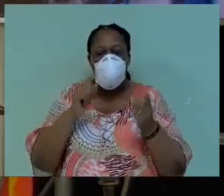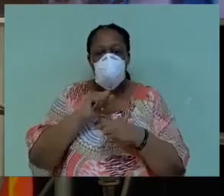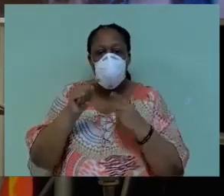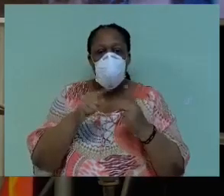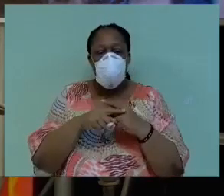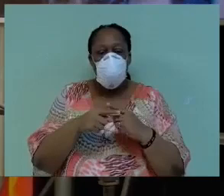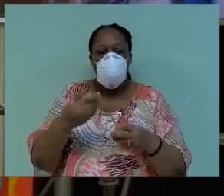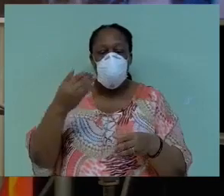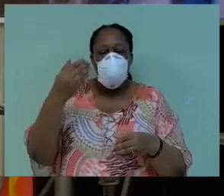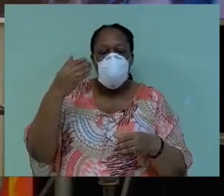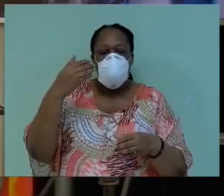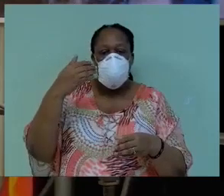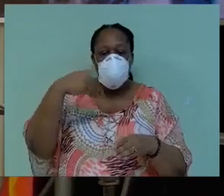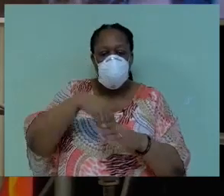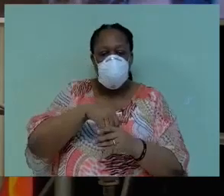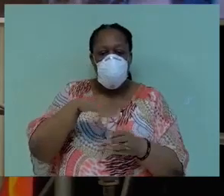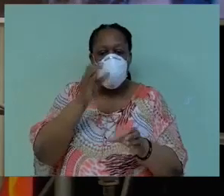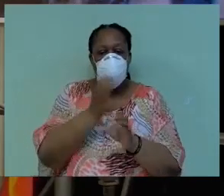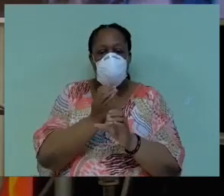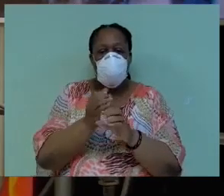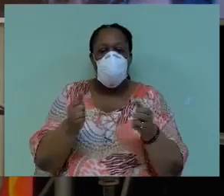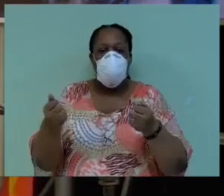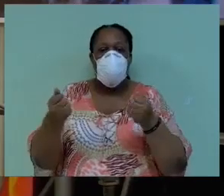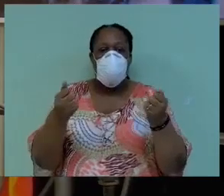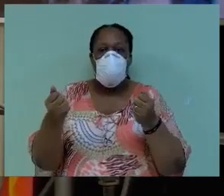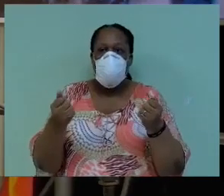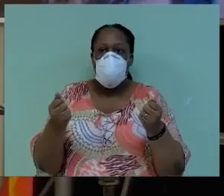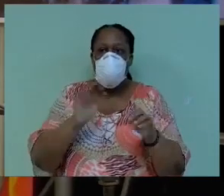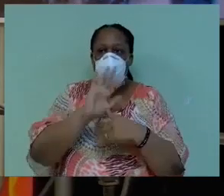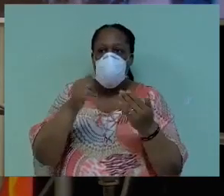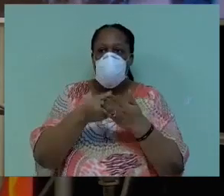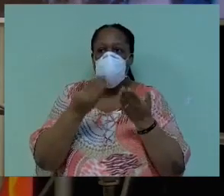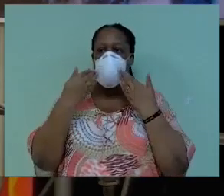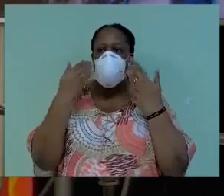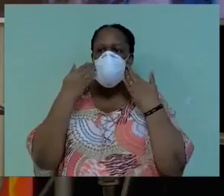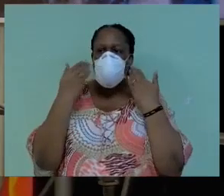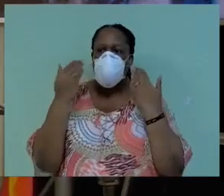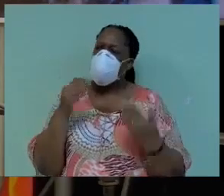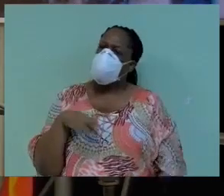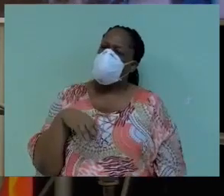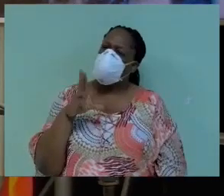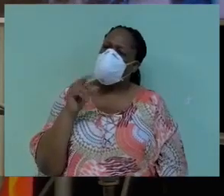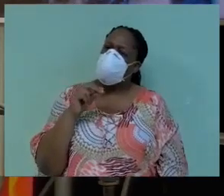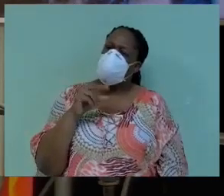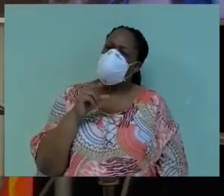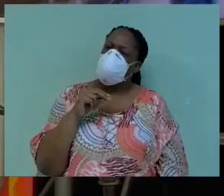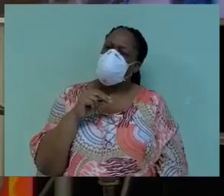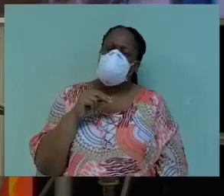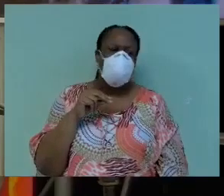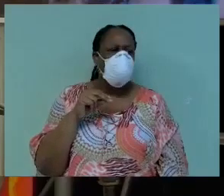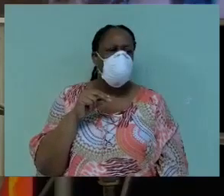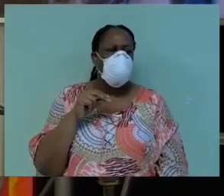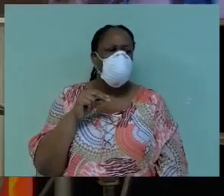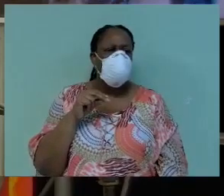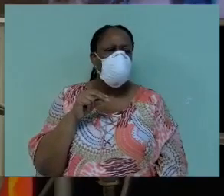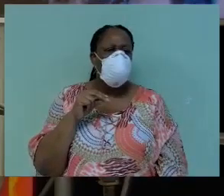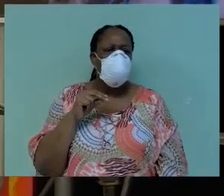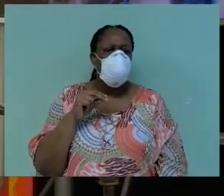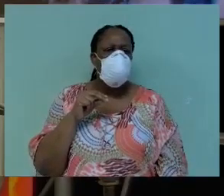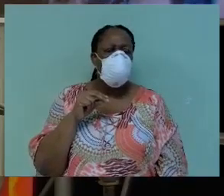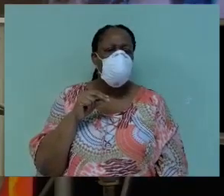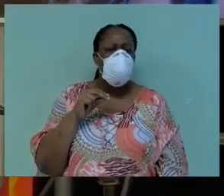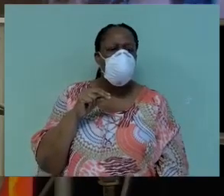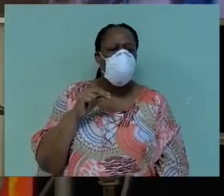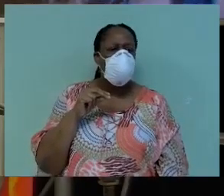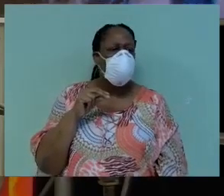have the mask on. And so I don't think that the law enforcement should be stopping someone with a car just because they don't see the mask on. If